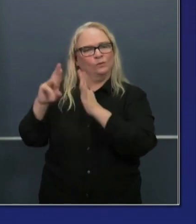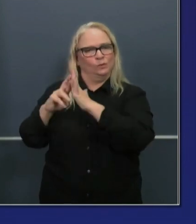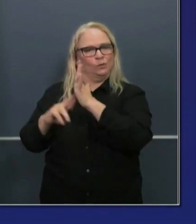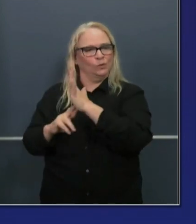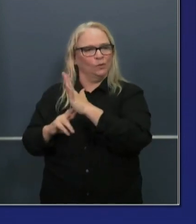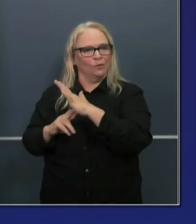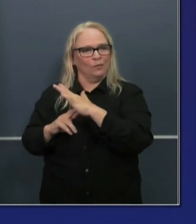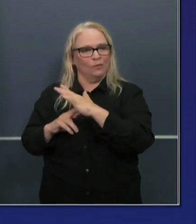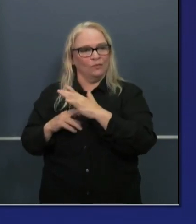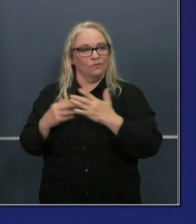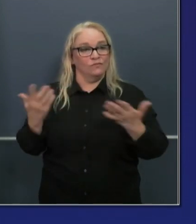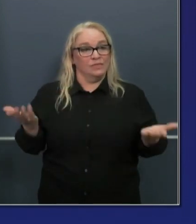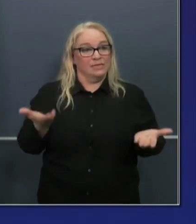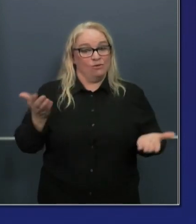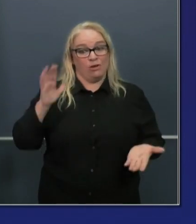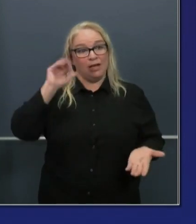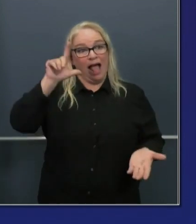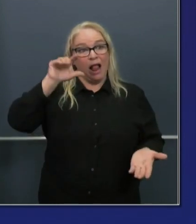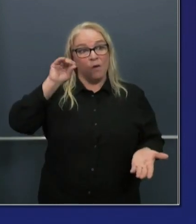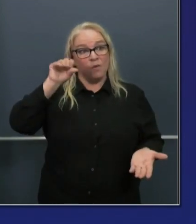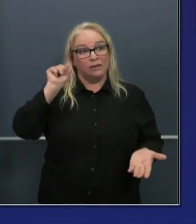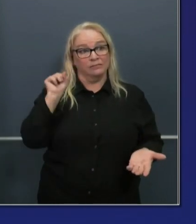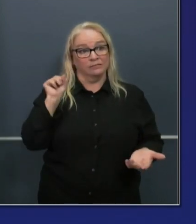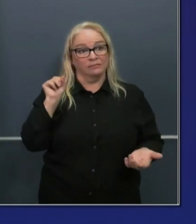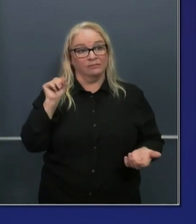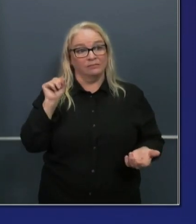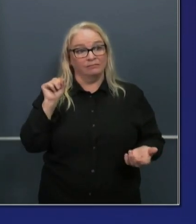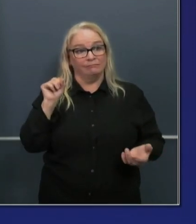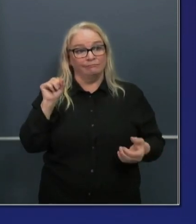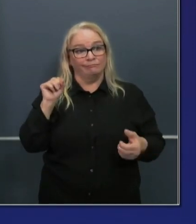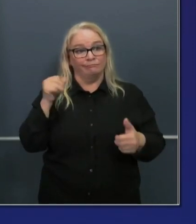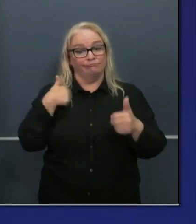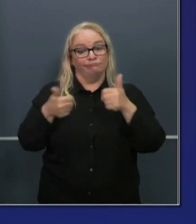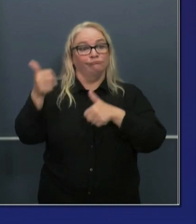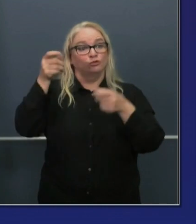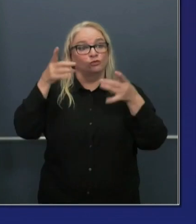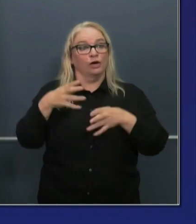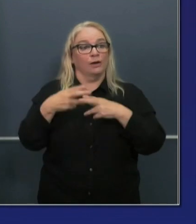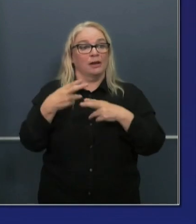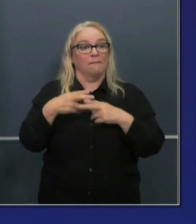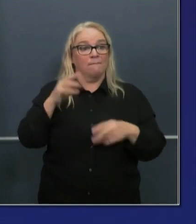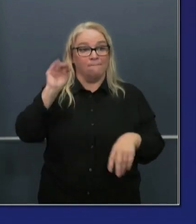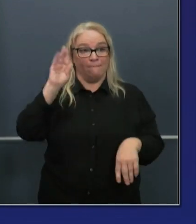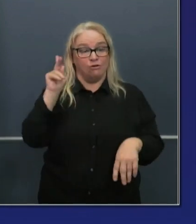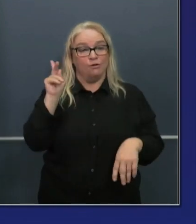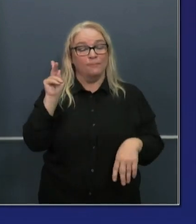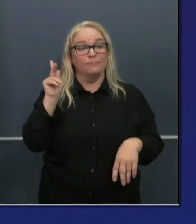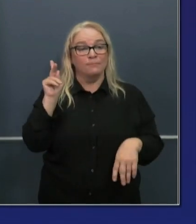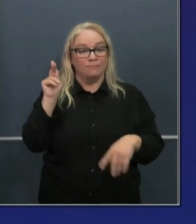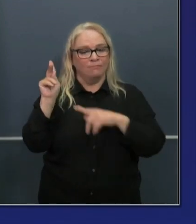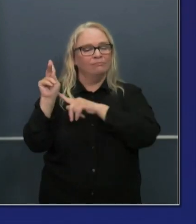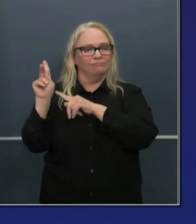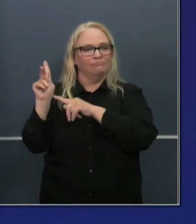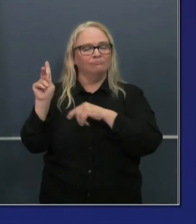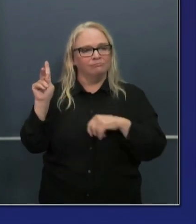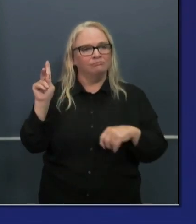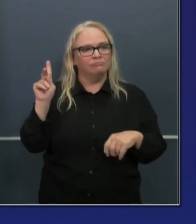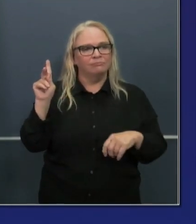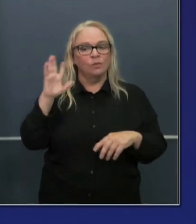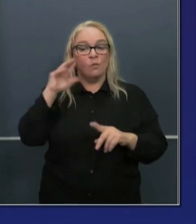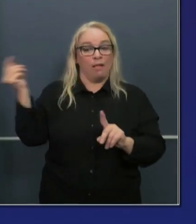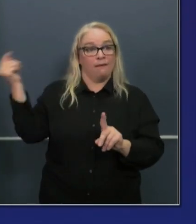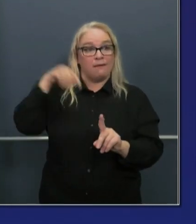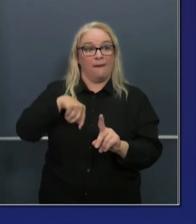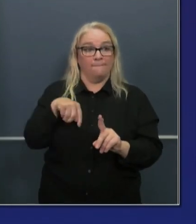Services. I'm pleased that we have the Director of the Office of Emergency Service, Mark Gilladucci, who's here as well, and he'll talk a little bit